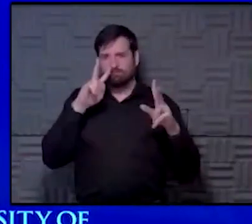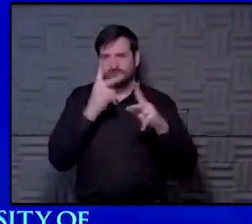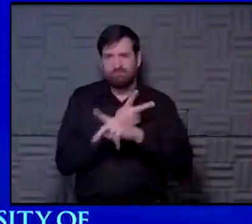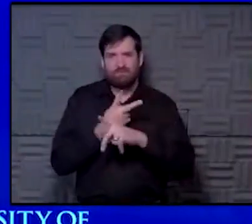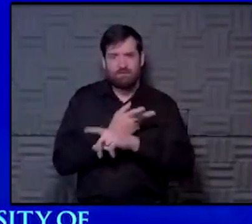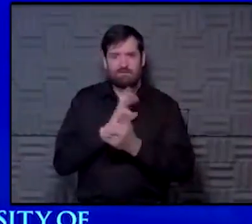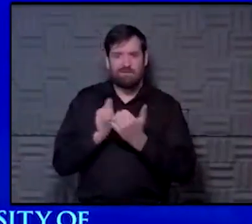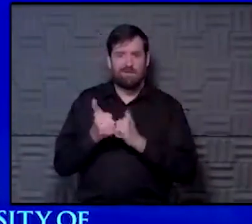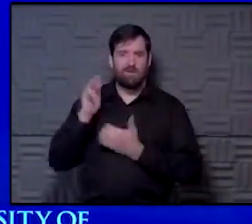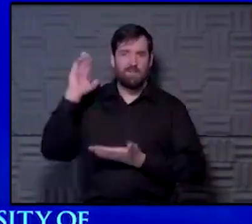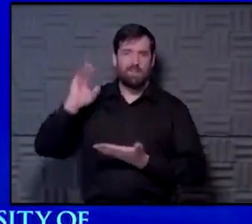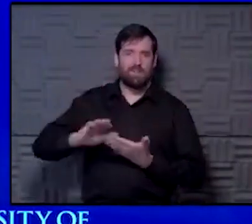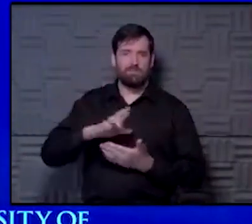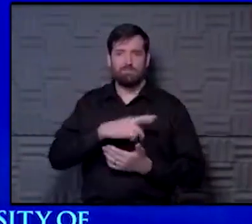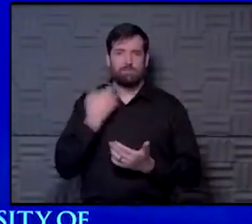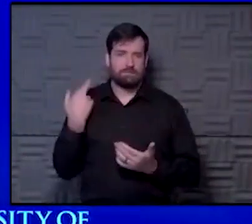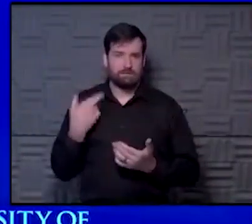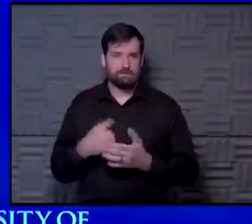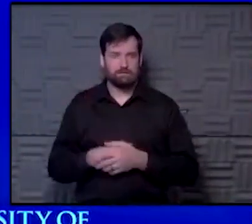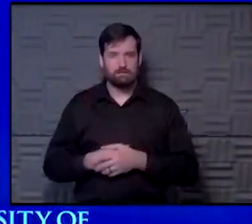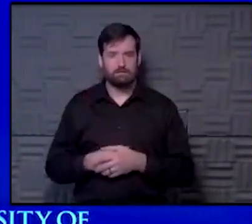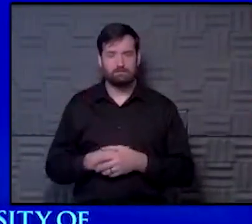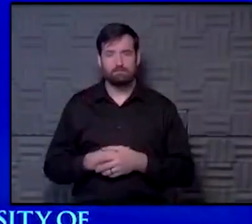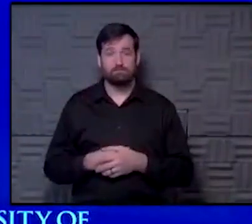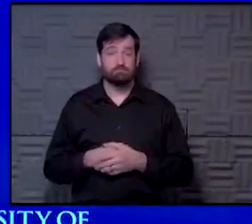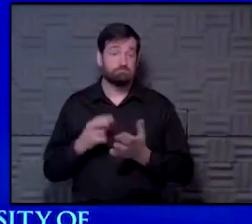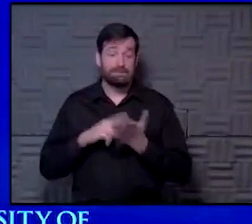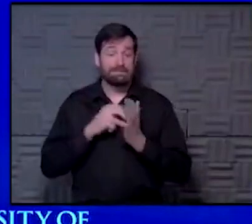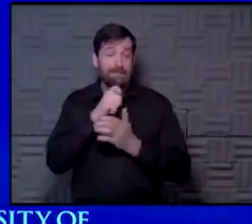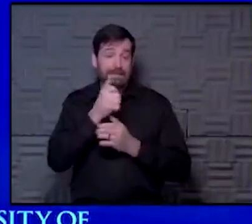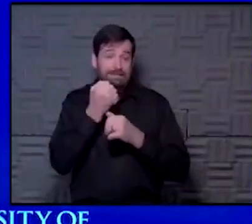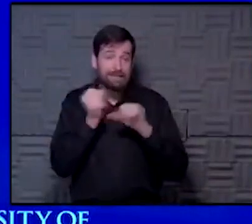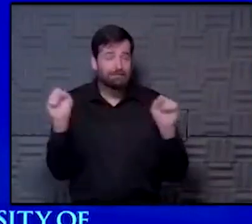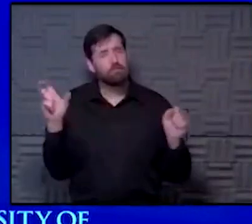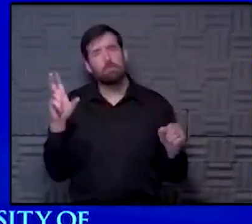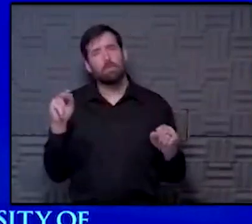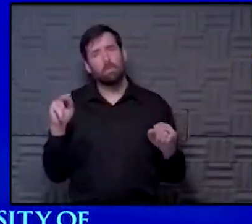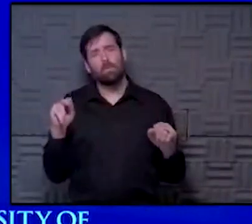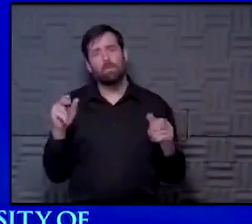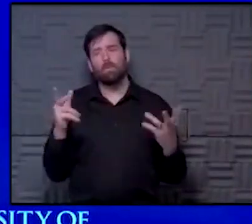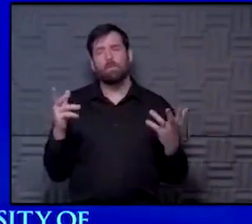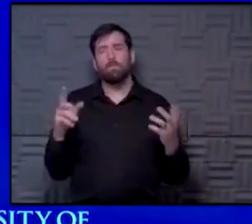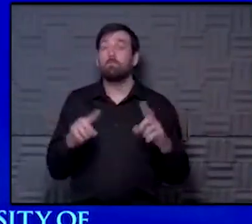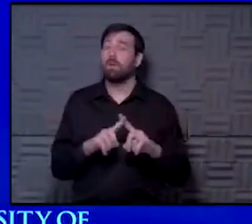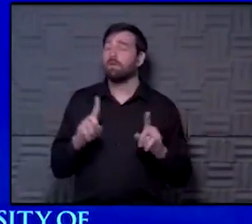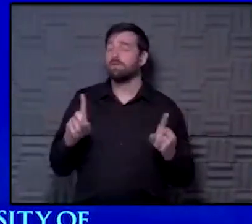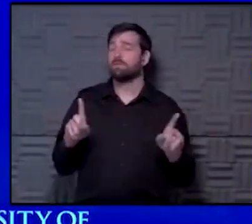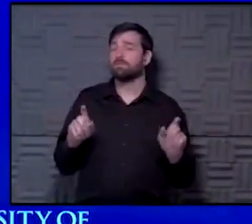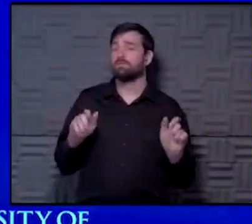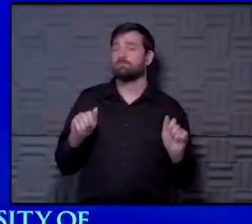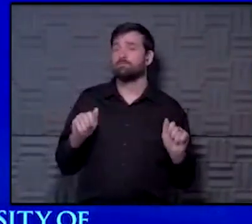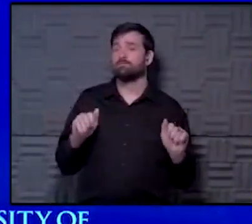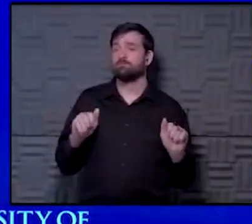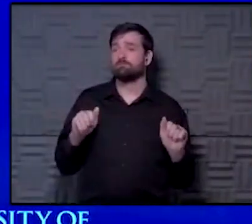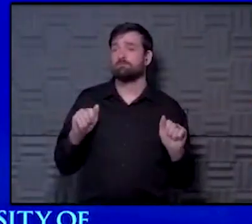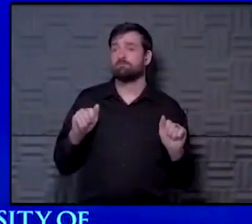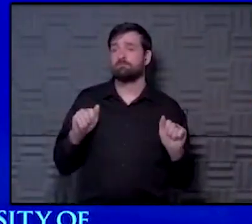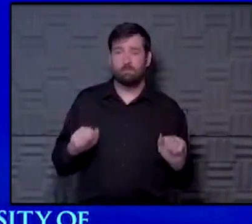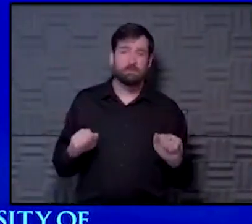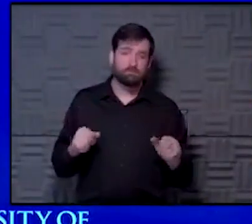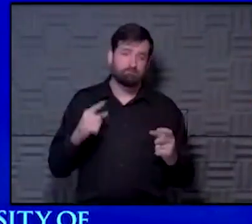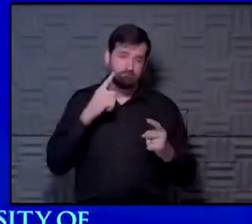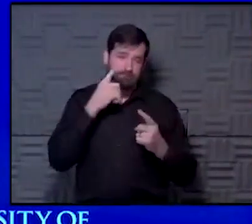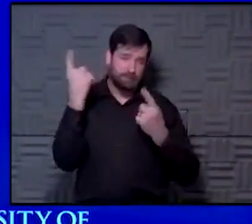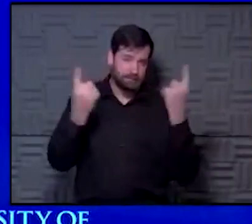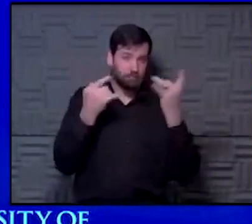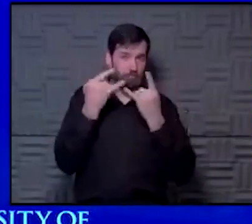to reduce the risk for them. So it's not necessarily that it's unsafe to do, but you very well might be considering a mask in